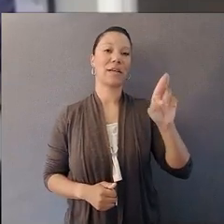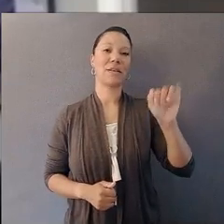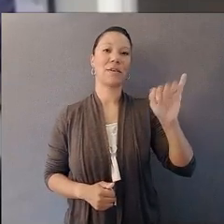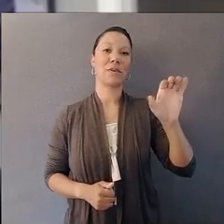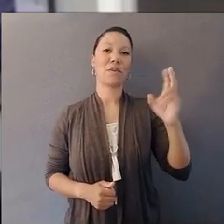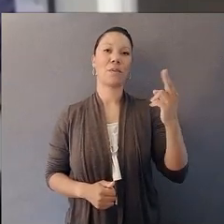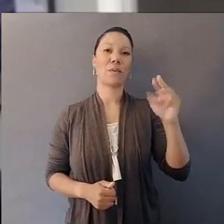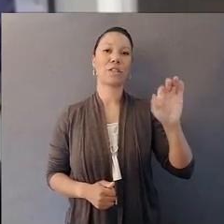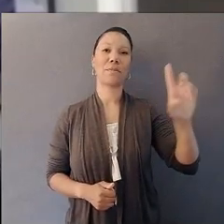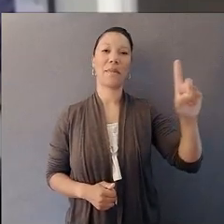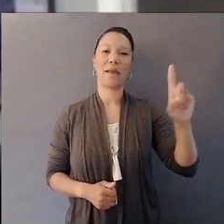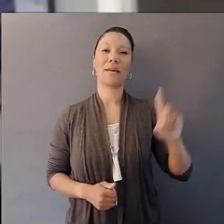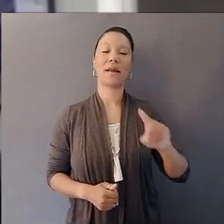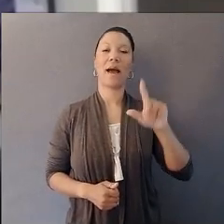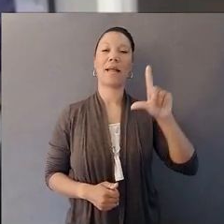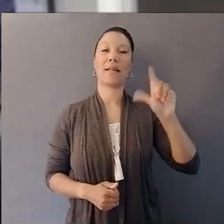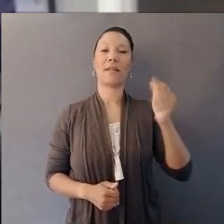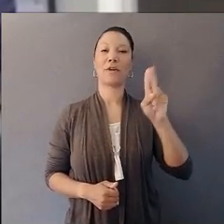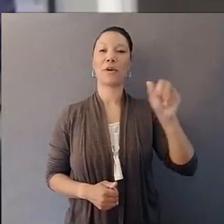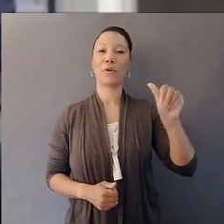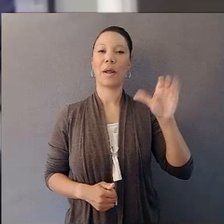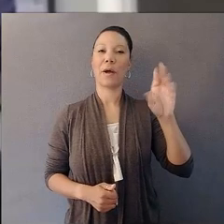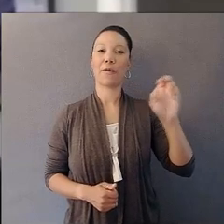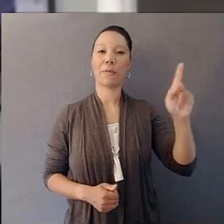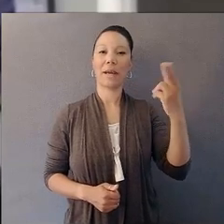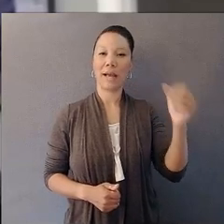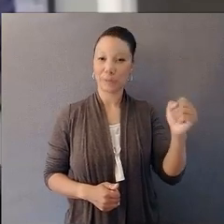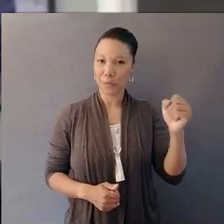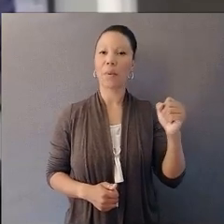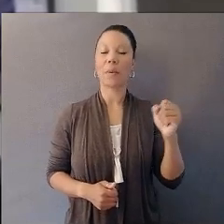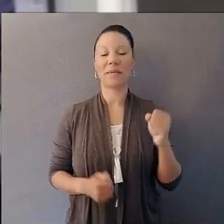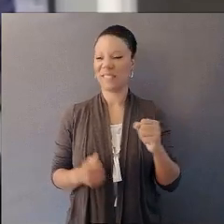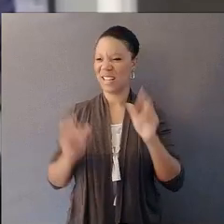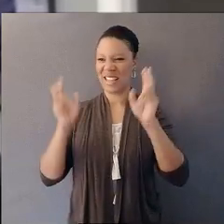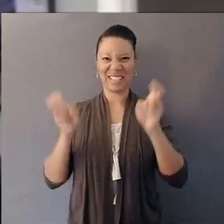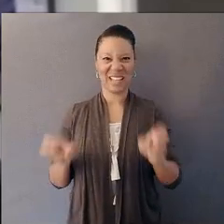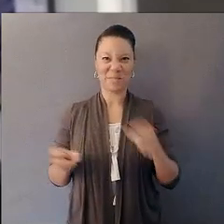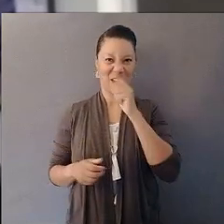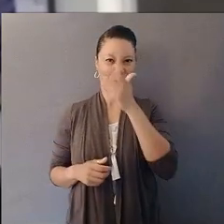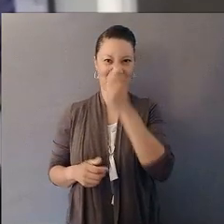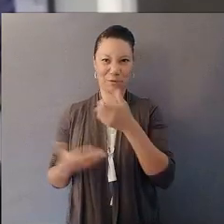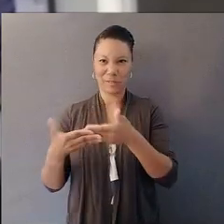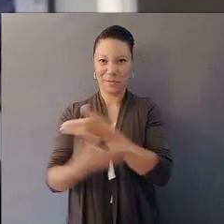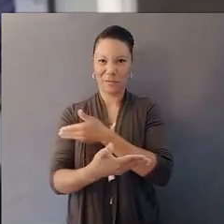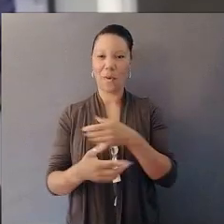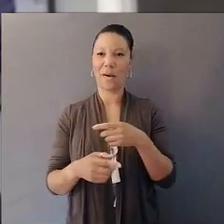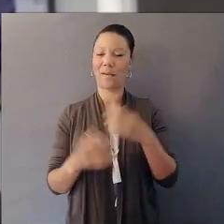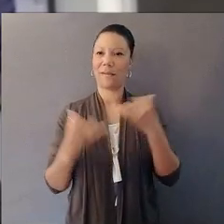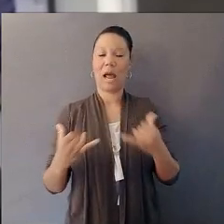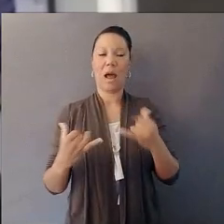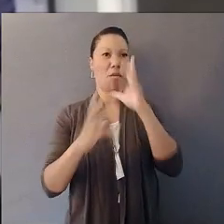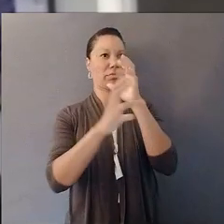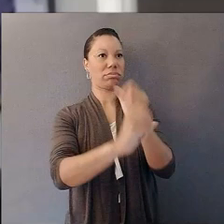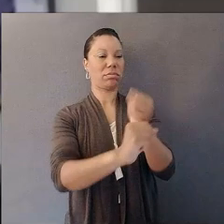realized that these things that I had no real inherent interest in were suddenly captivating to me. And I was determined to figure out my way through these